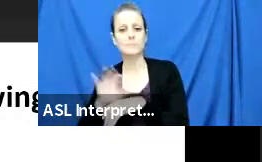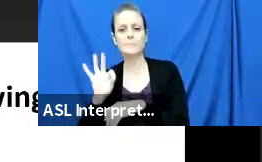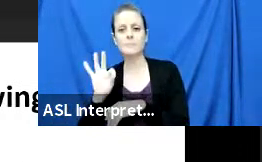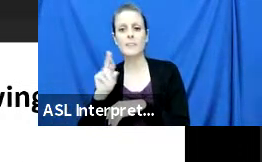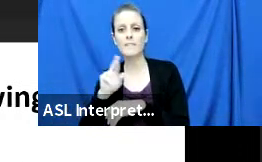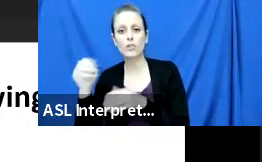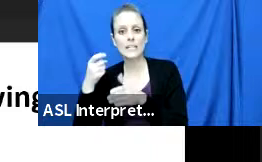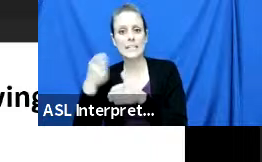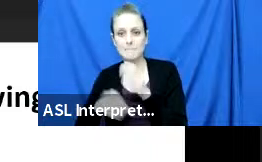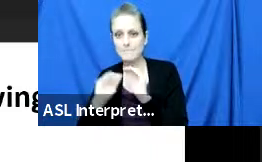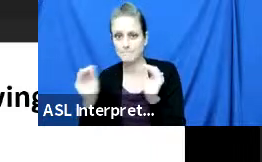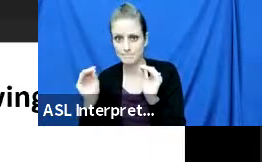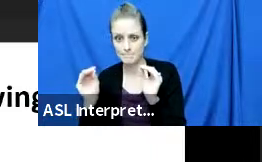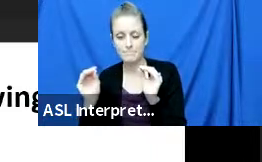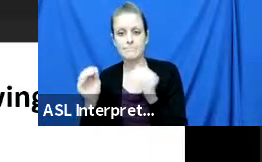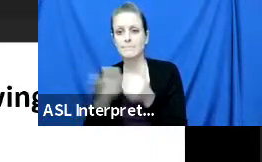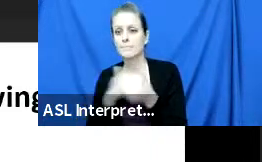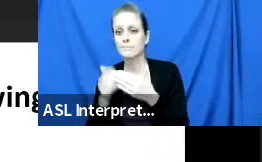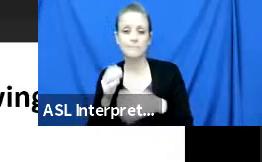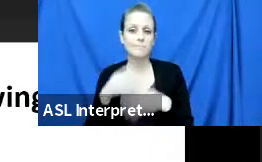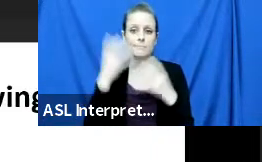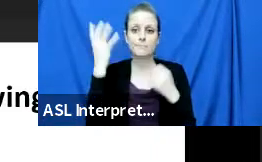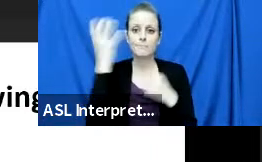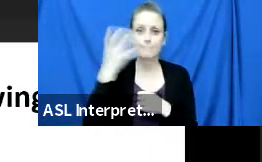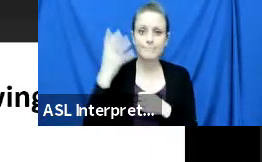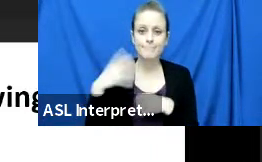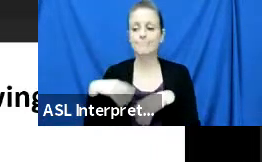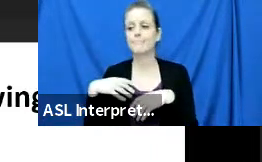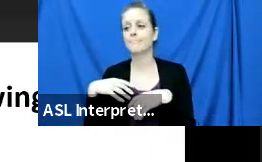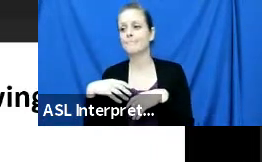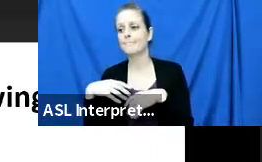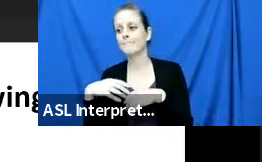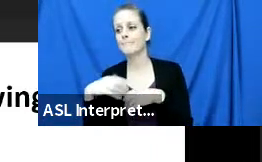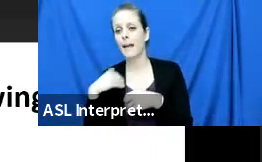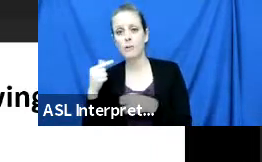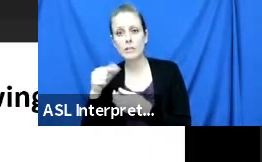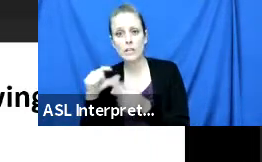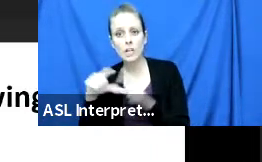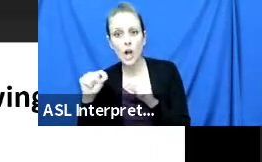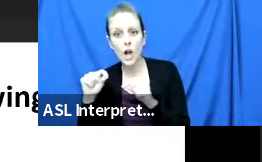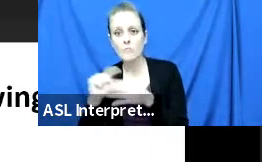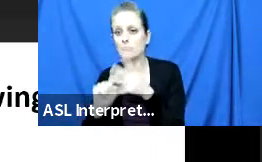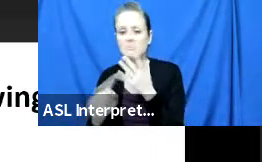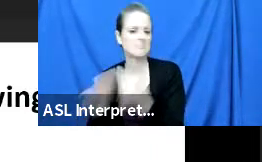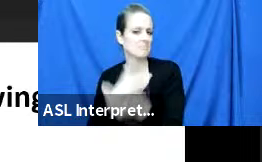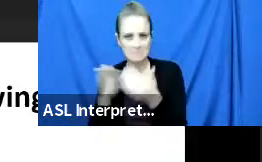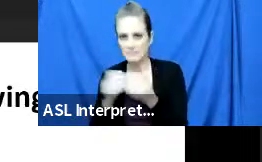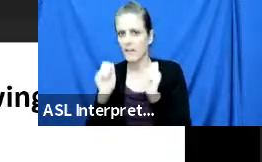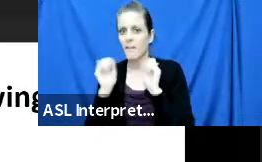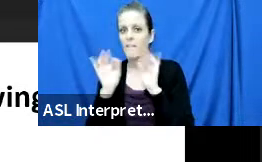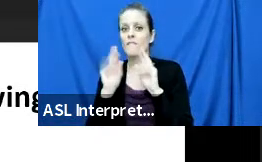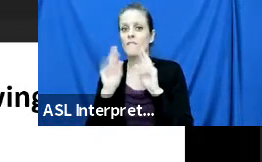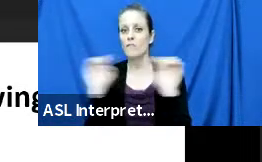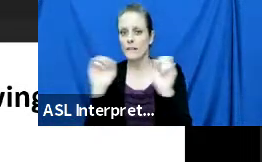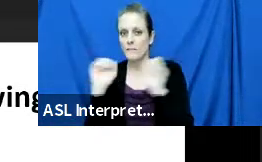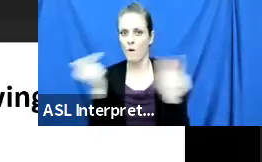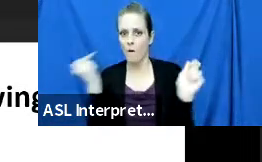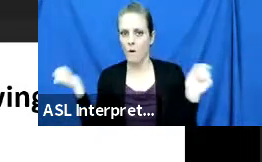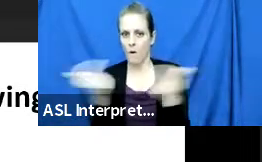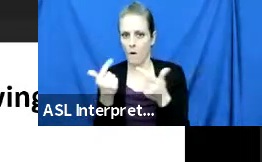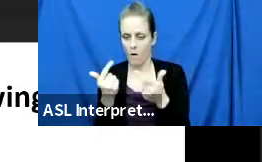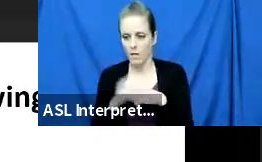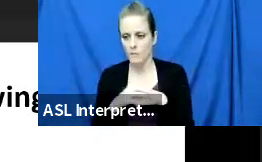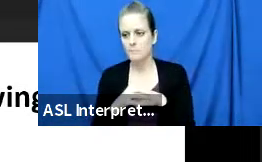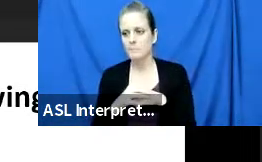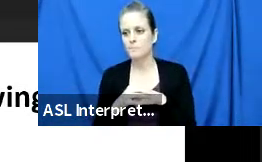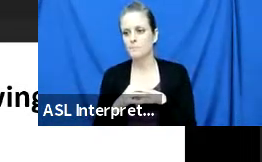5+, regardless of residency or immigration status. And existing Alameda County supported clinics will provide vaccinations for